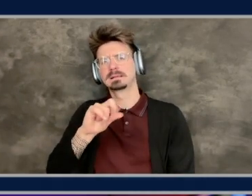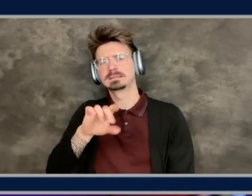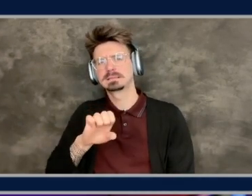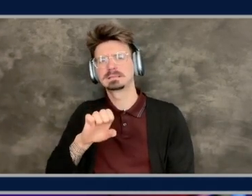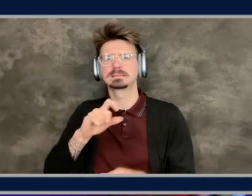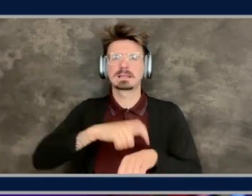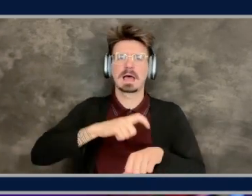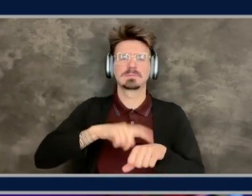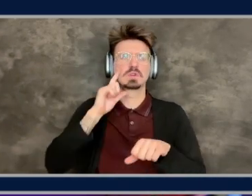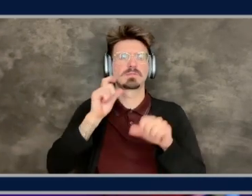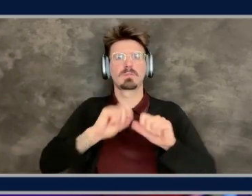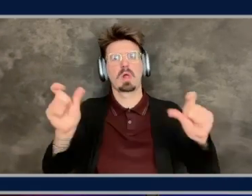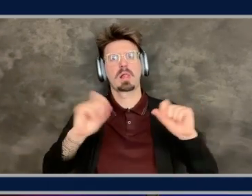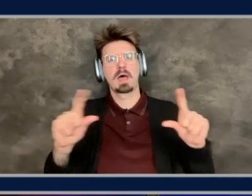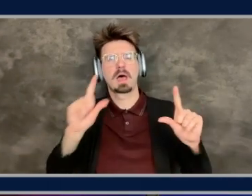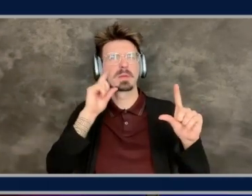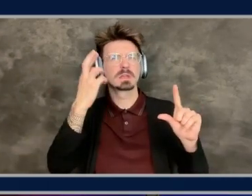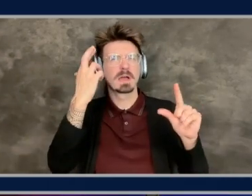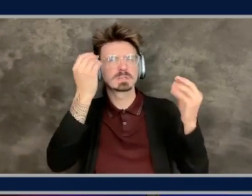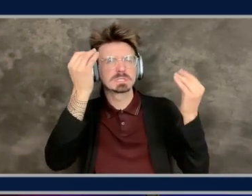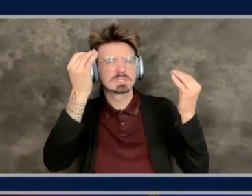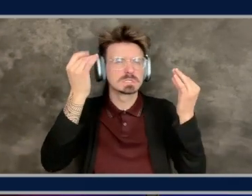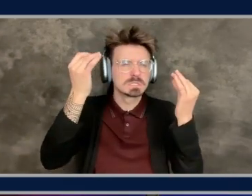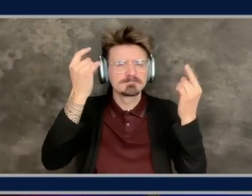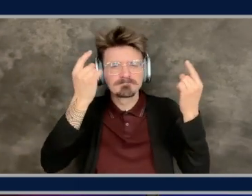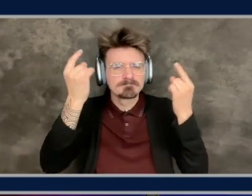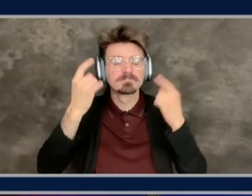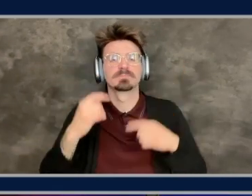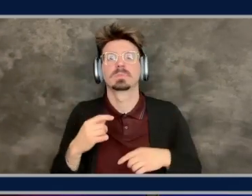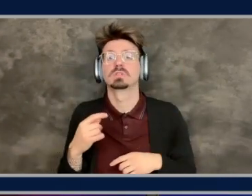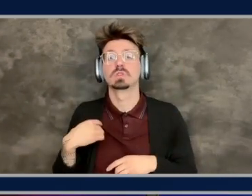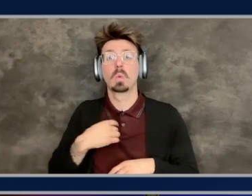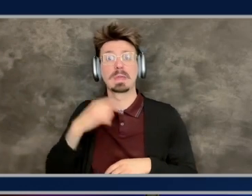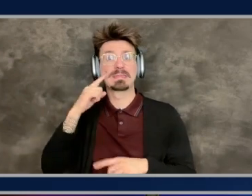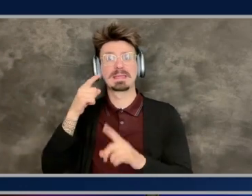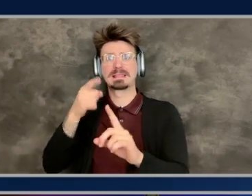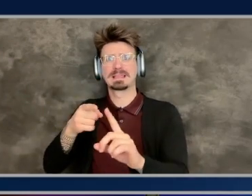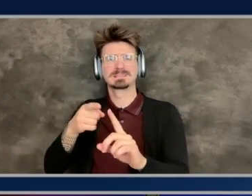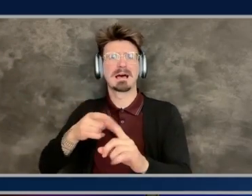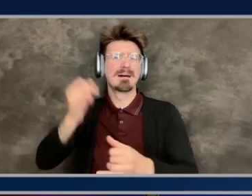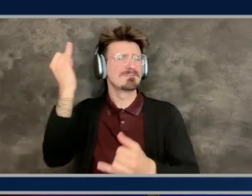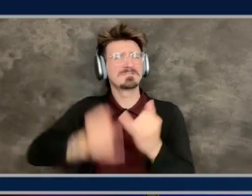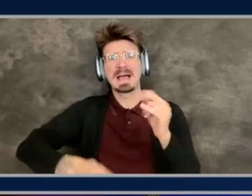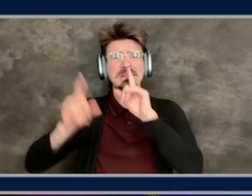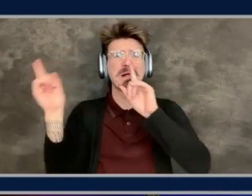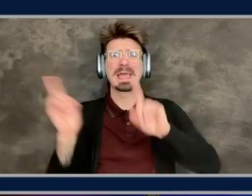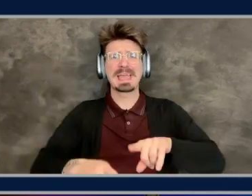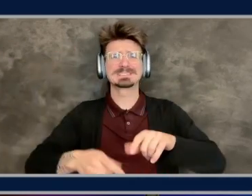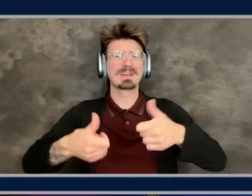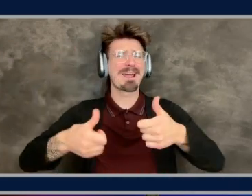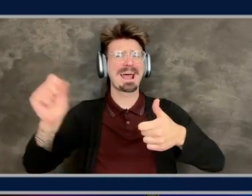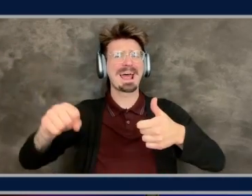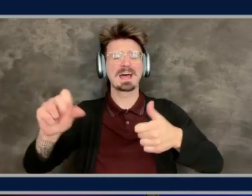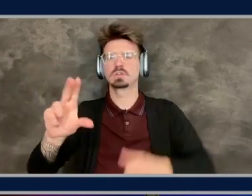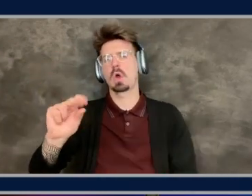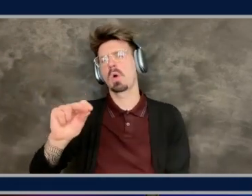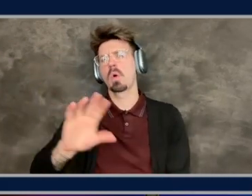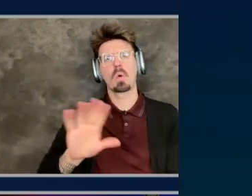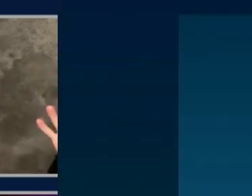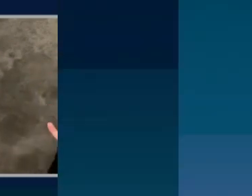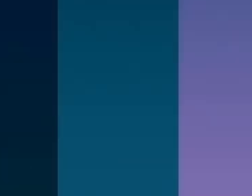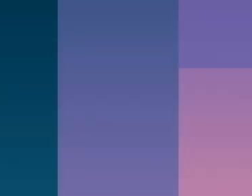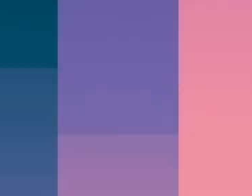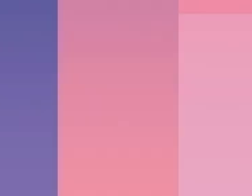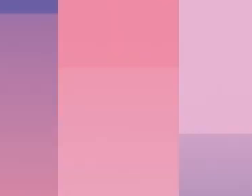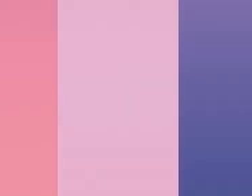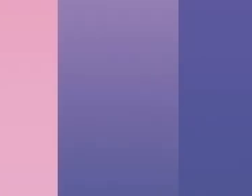them. I think part of that is this isn't, we don't believe this is the end all be all here, that we're providing a perfect recommendation. A recommendation is triggered